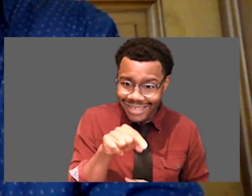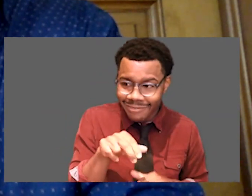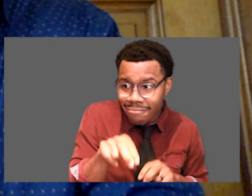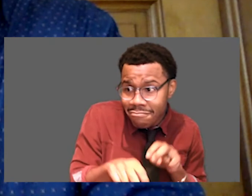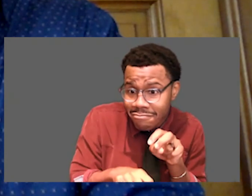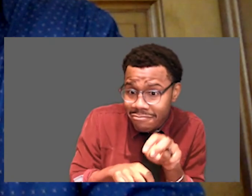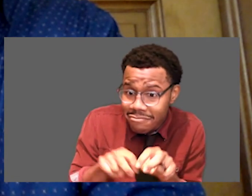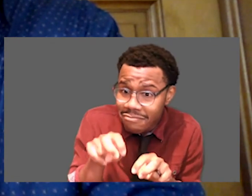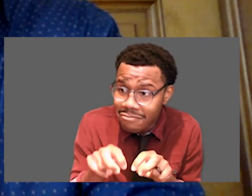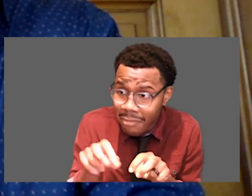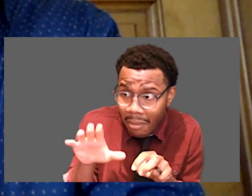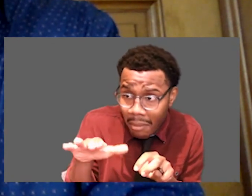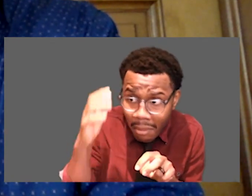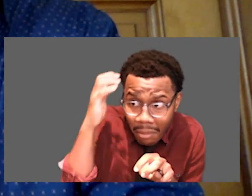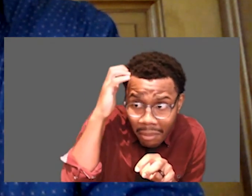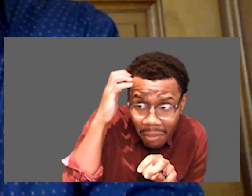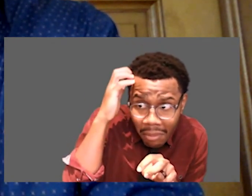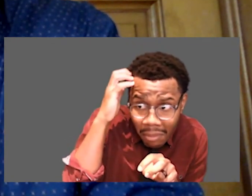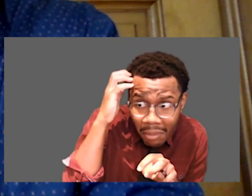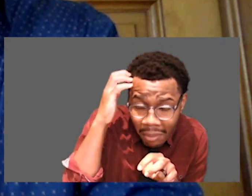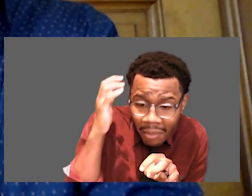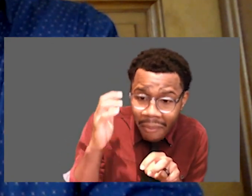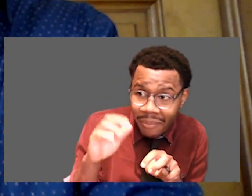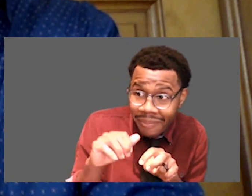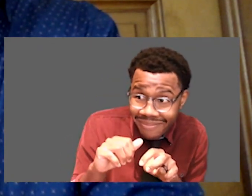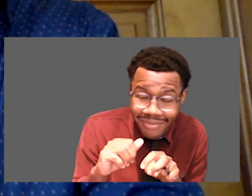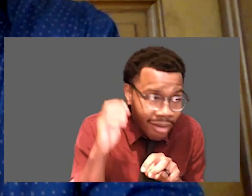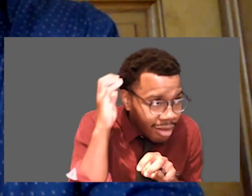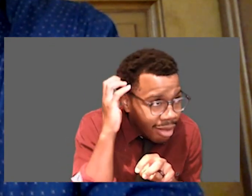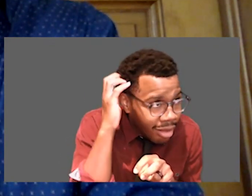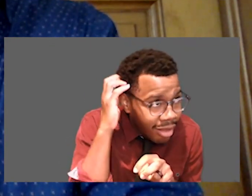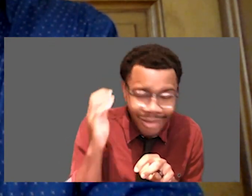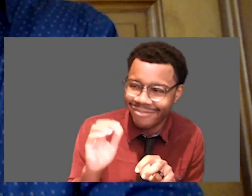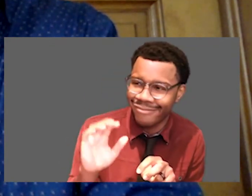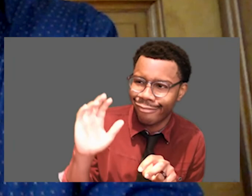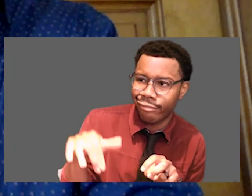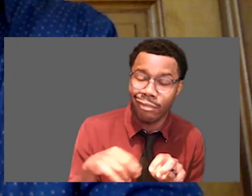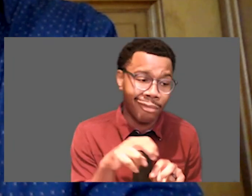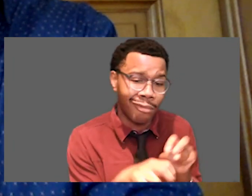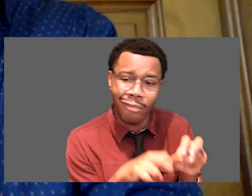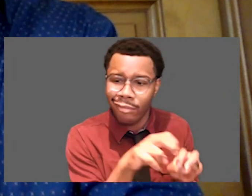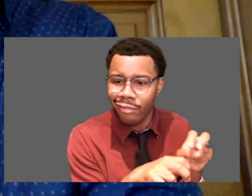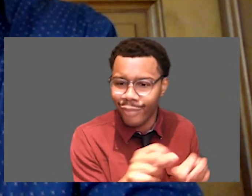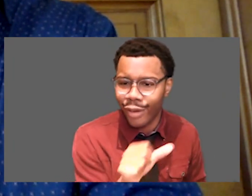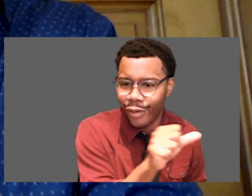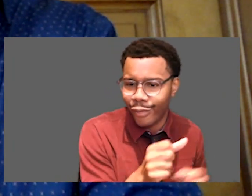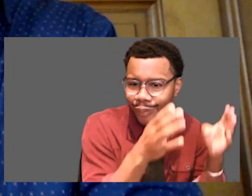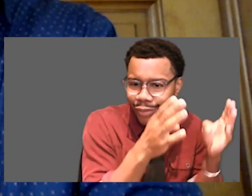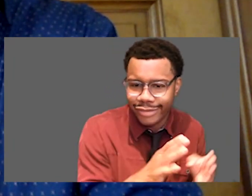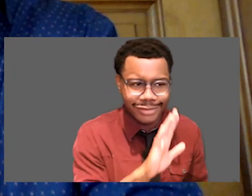sit for a somber scratch behind the ear and then tails up to another with thinner fingers and a patience of giving